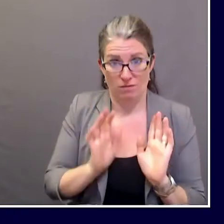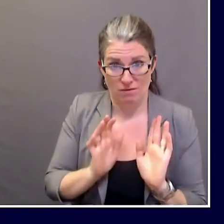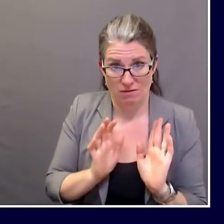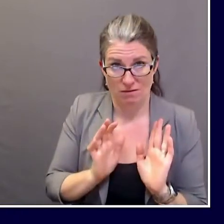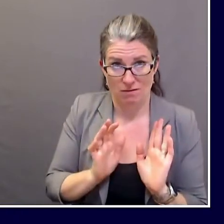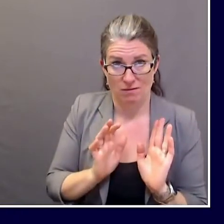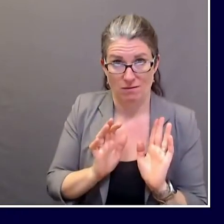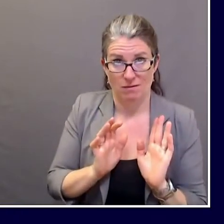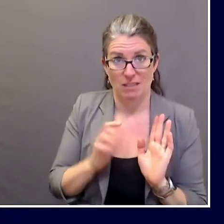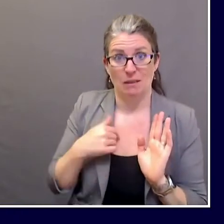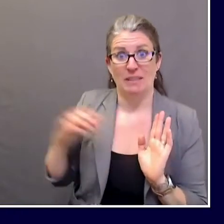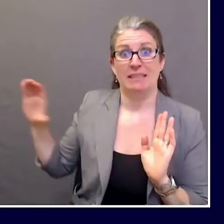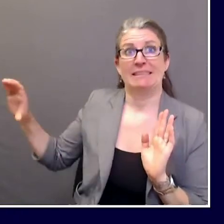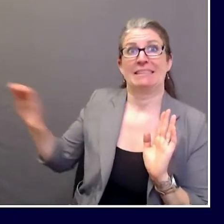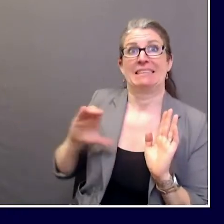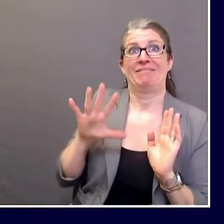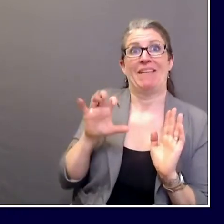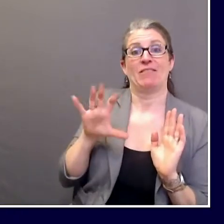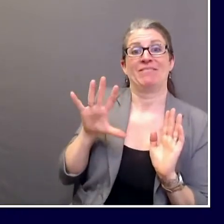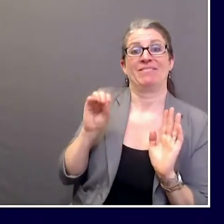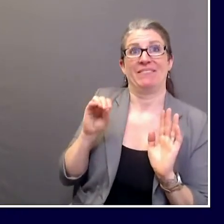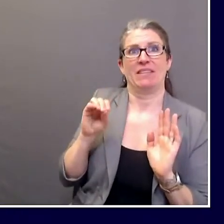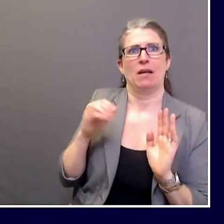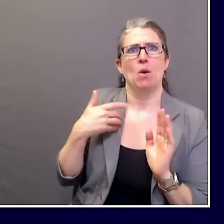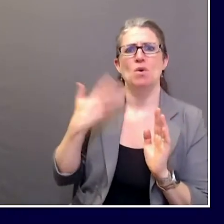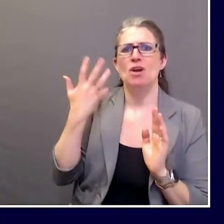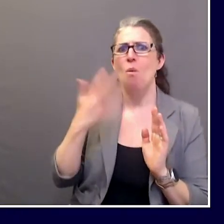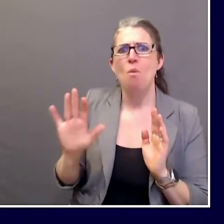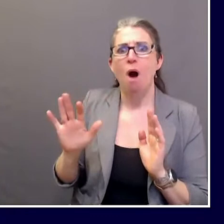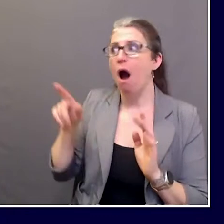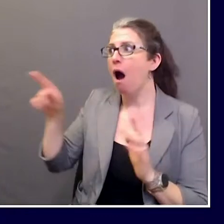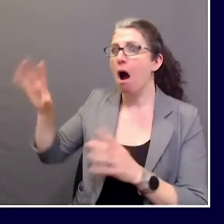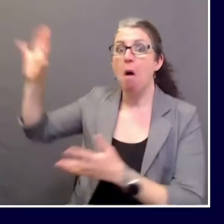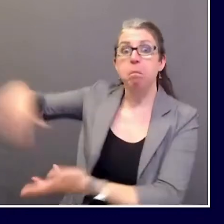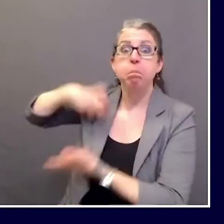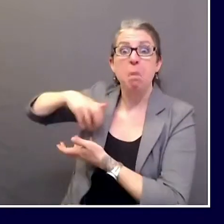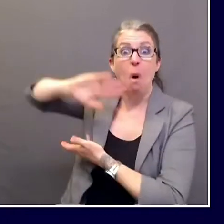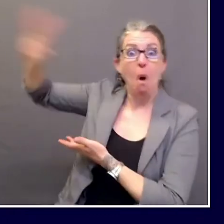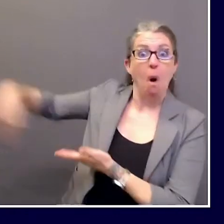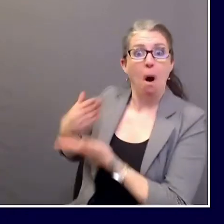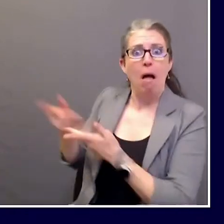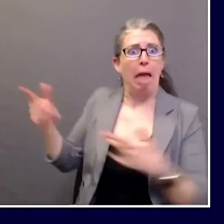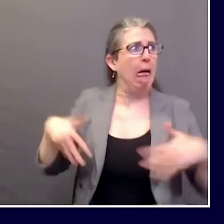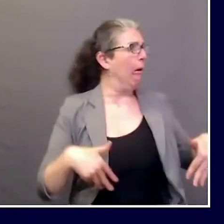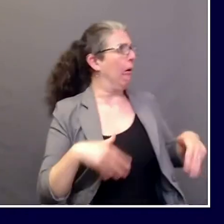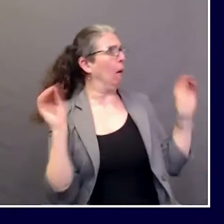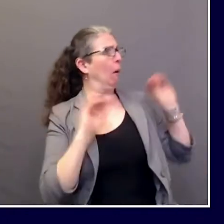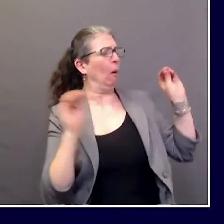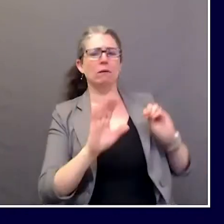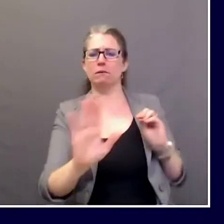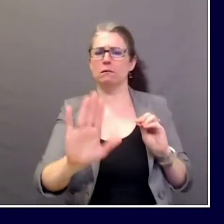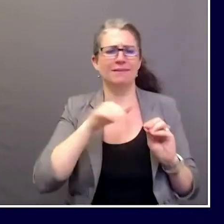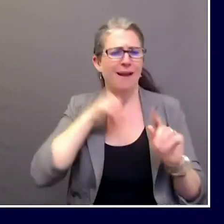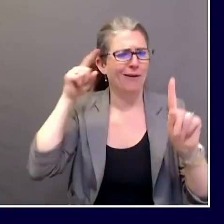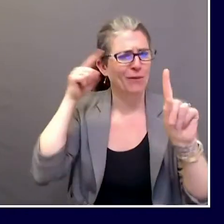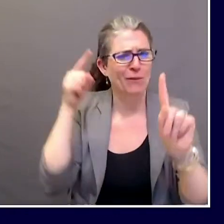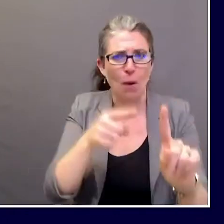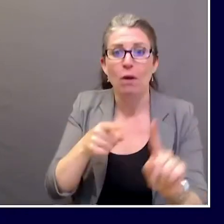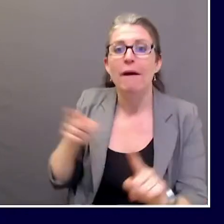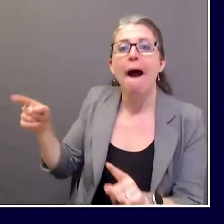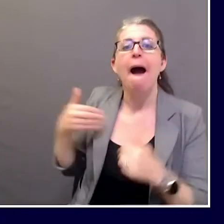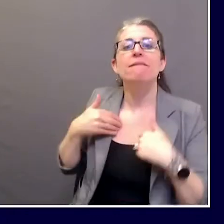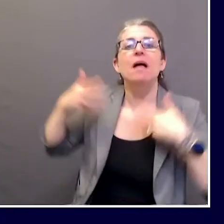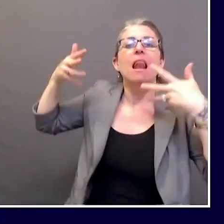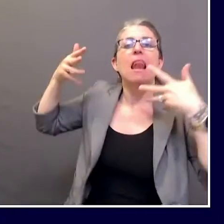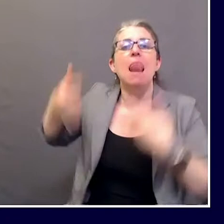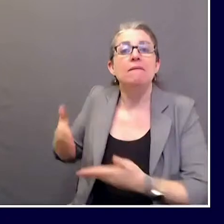cancel appointments that they would have had for Moderna. So we're going to draw doses from different places across the state to support the operations